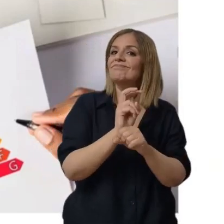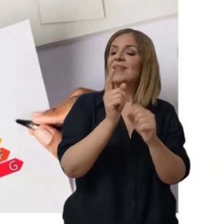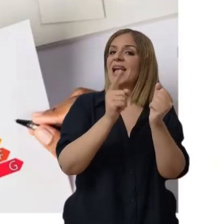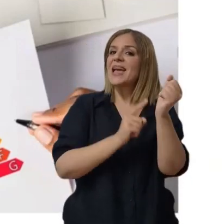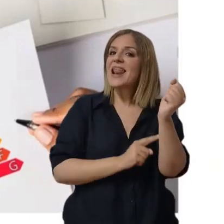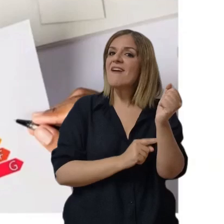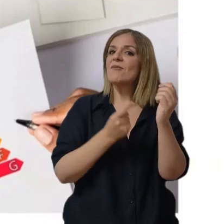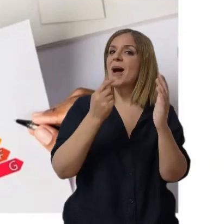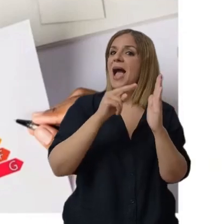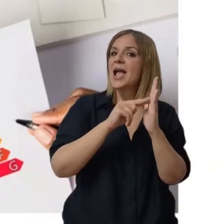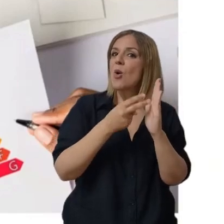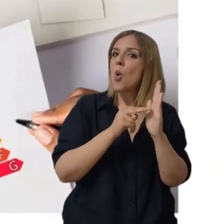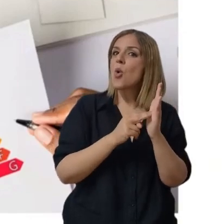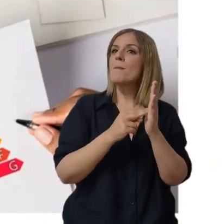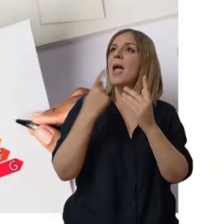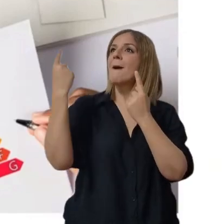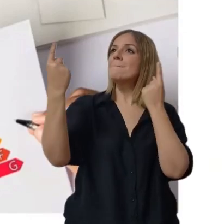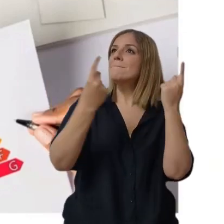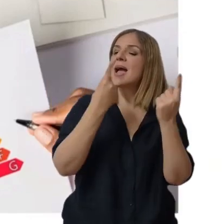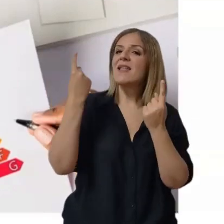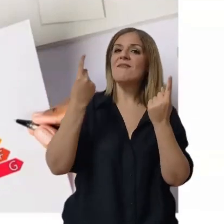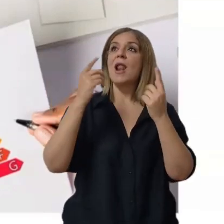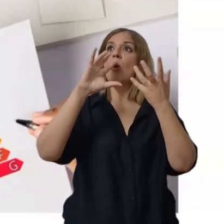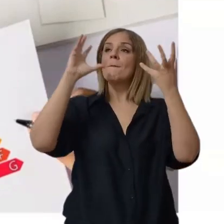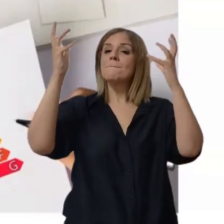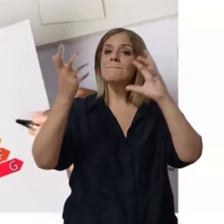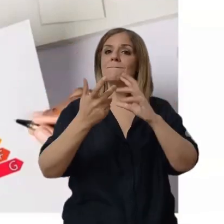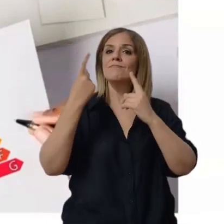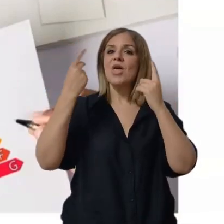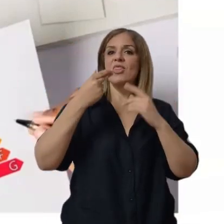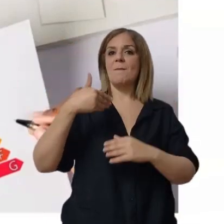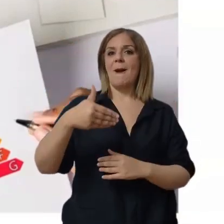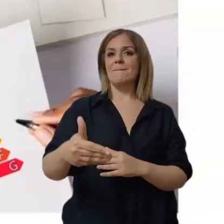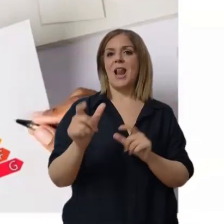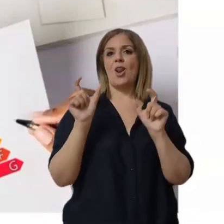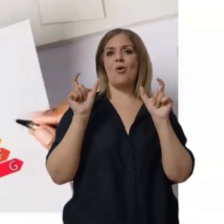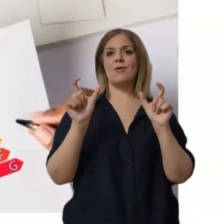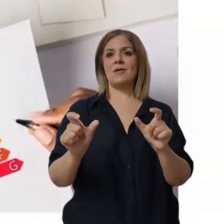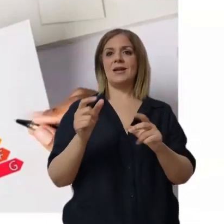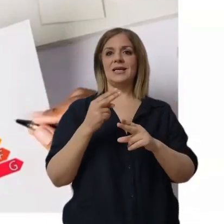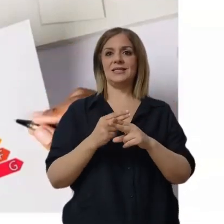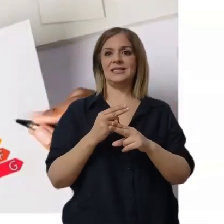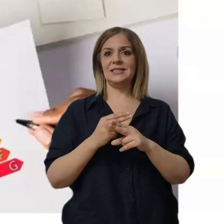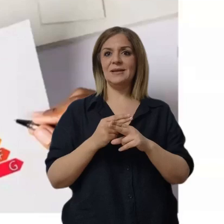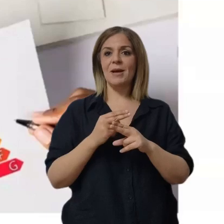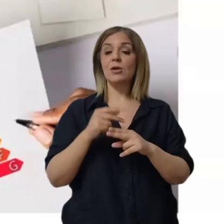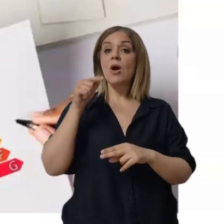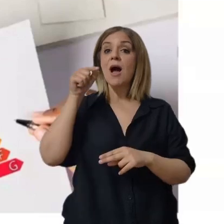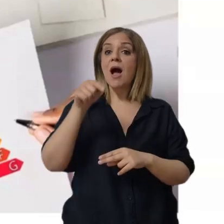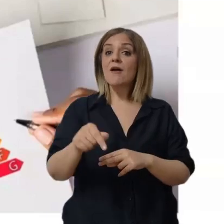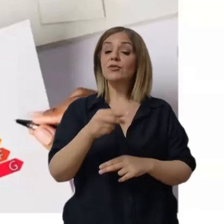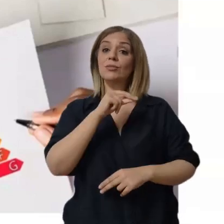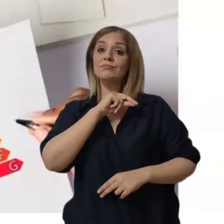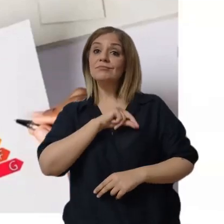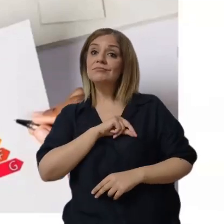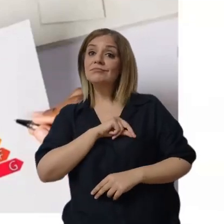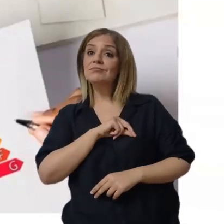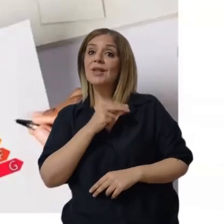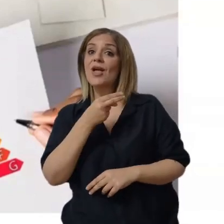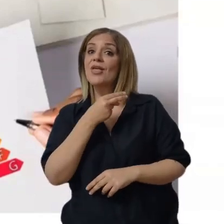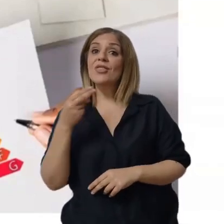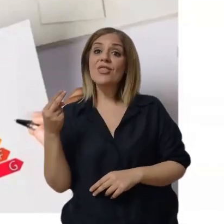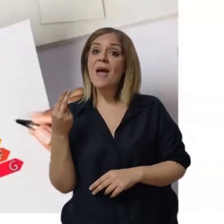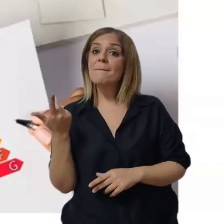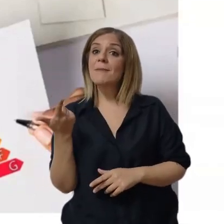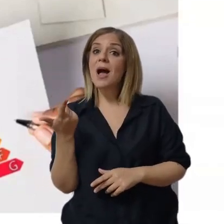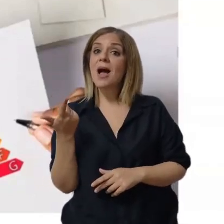for the environment, for the planet, for our future, and it's also good for